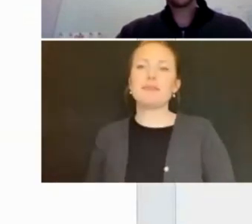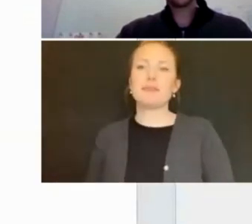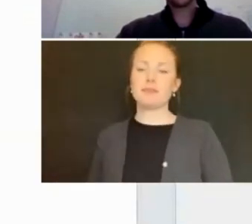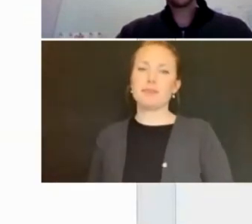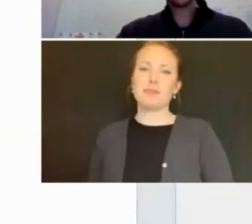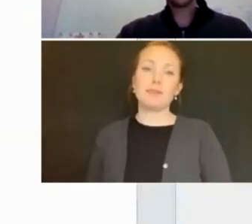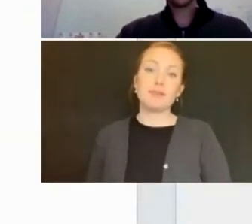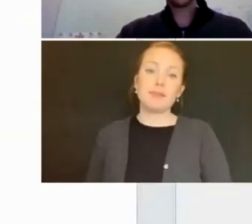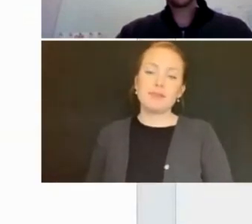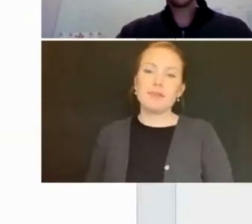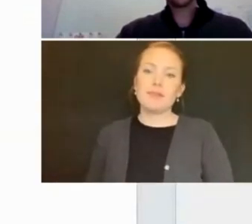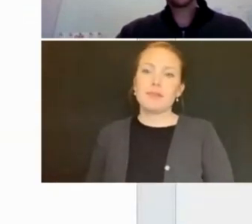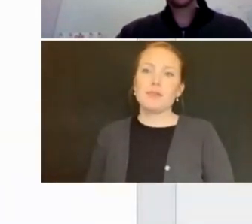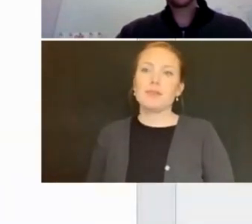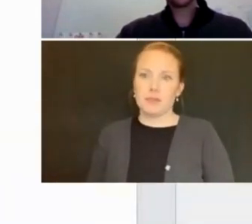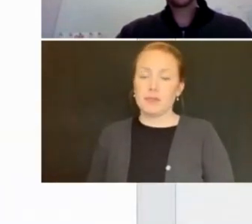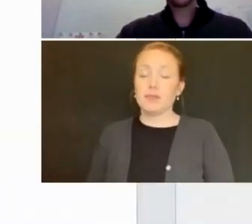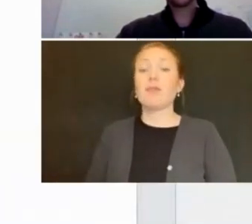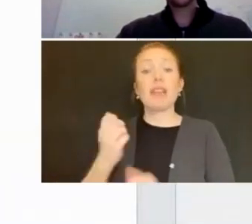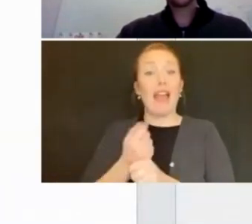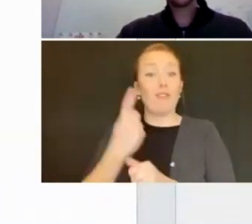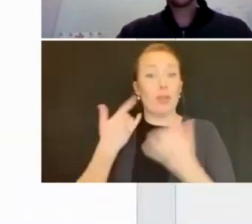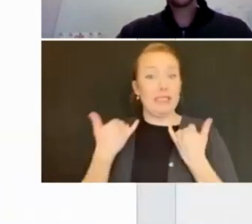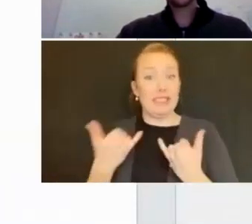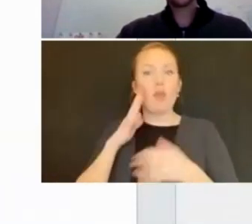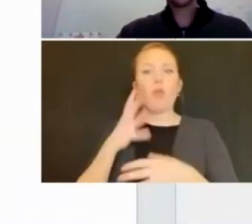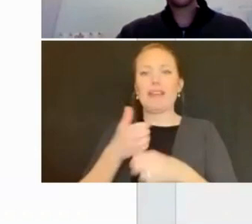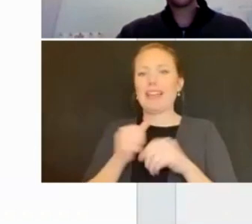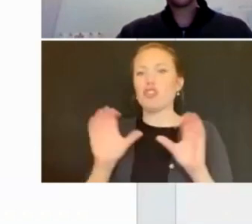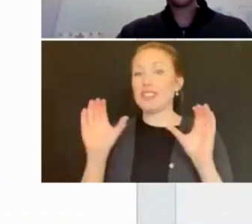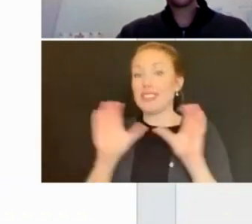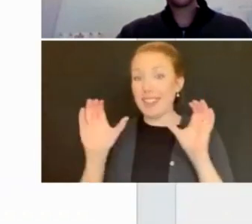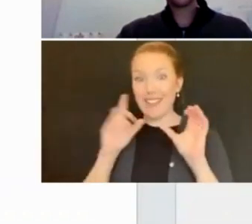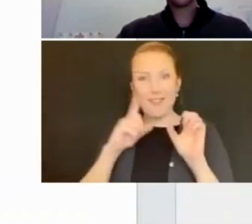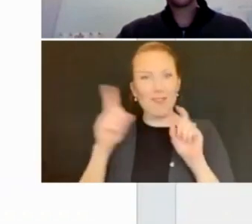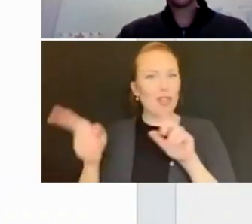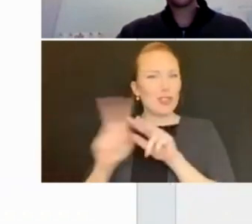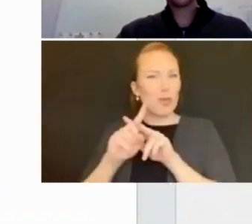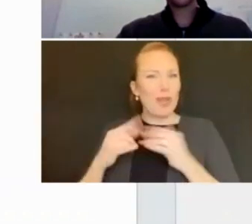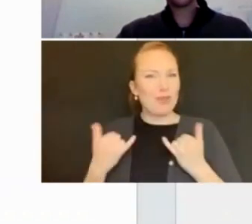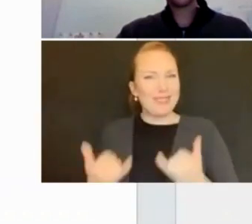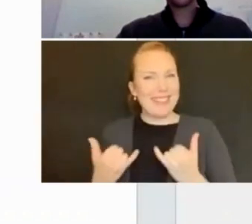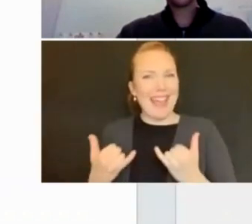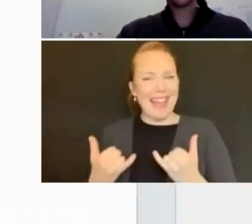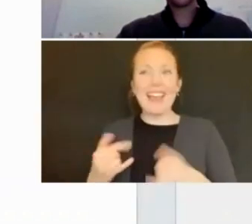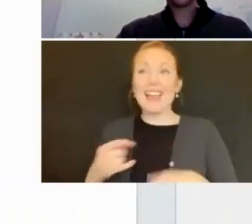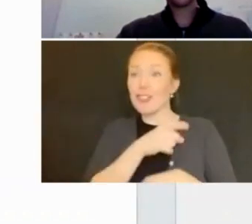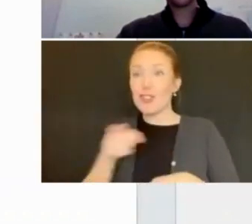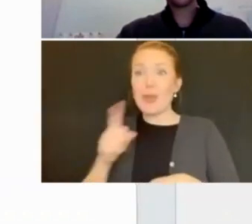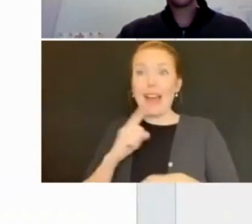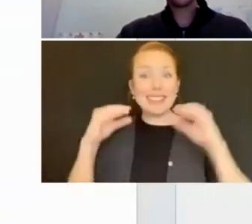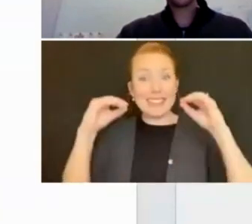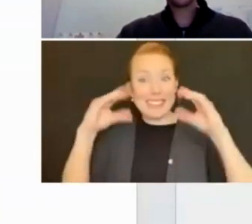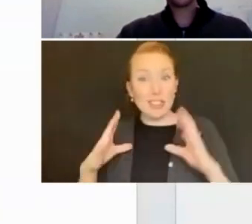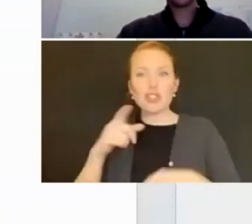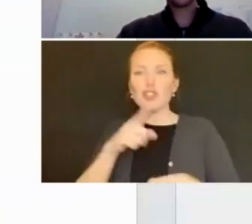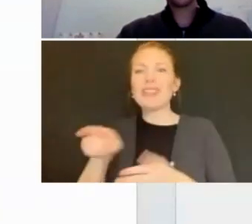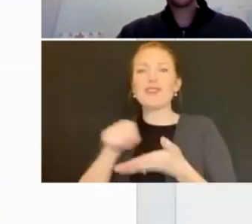also, everyone today will get a certificate for being here, which you can, the teacher, you can write the student's name right